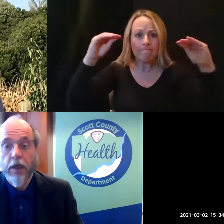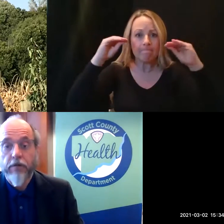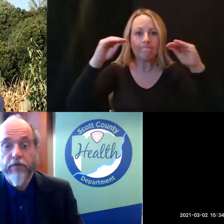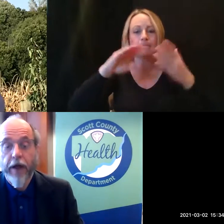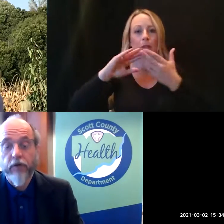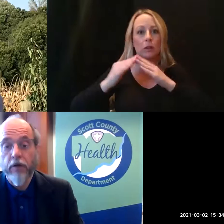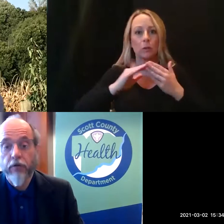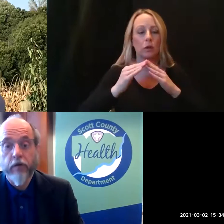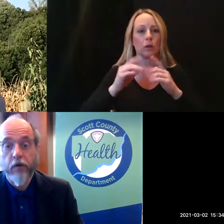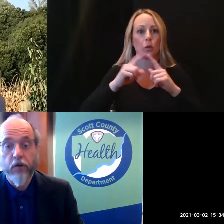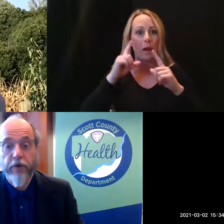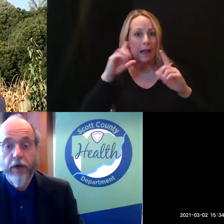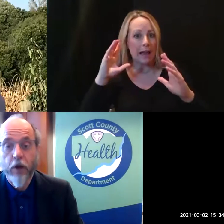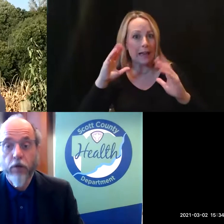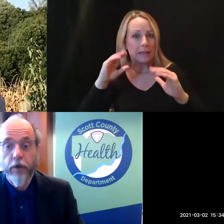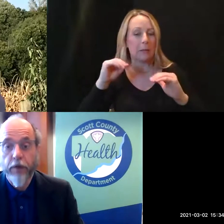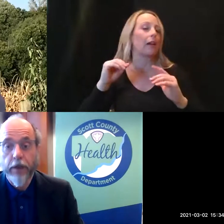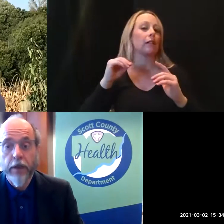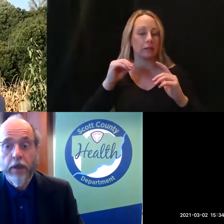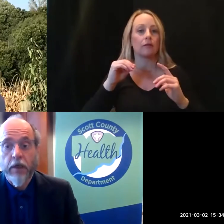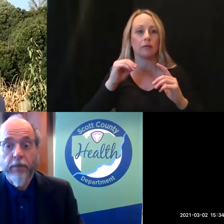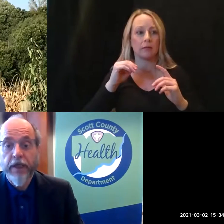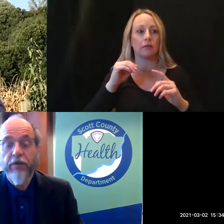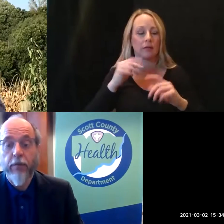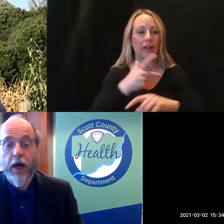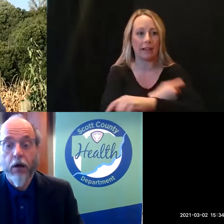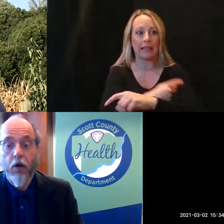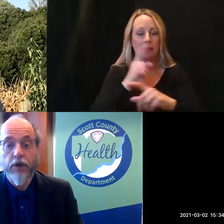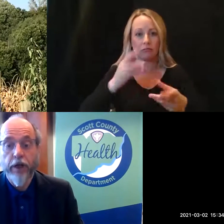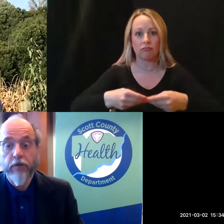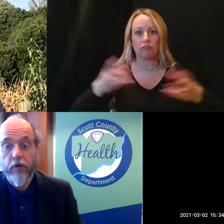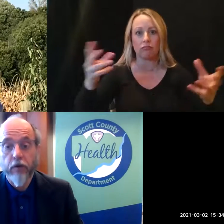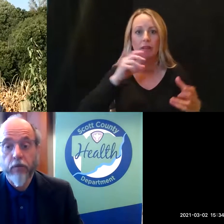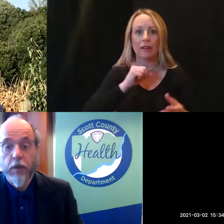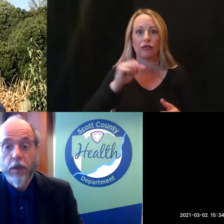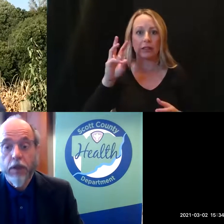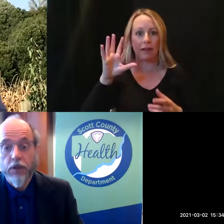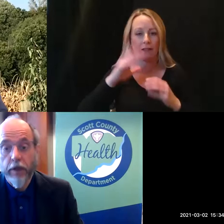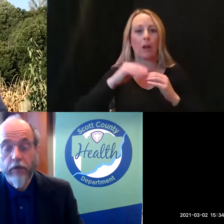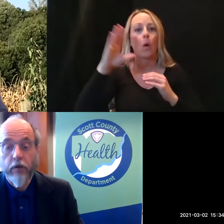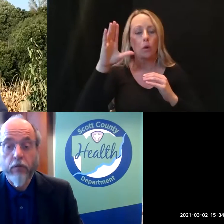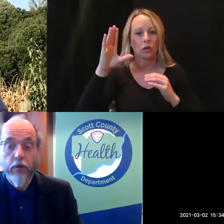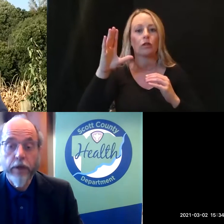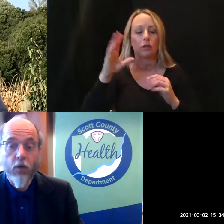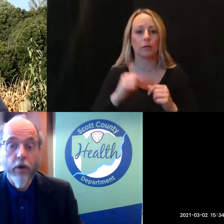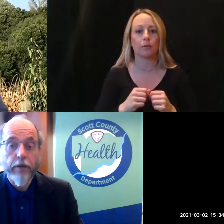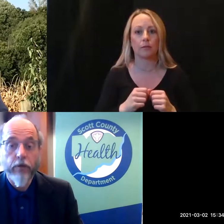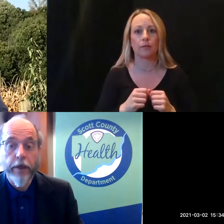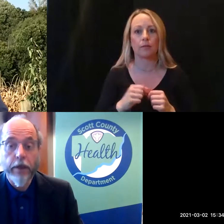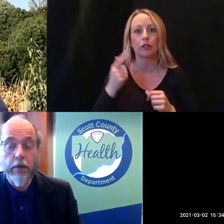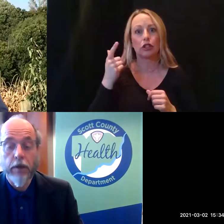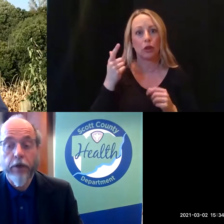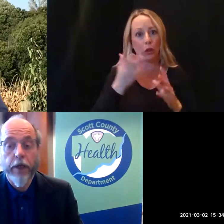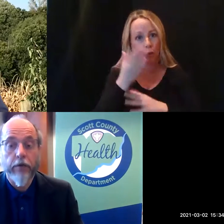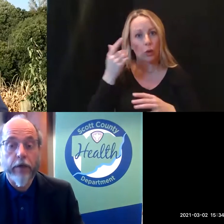expect vaccines with the 65 and older community to be given by our larger health systems, Genesis, Unity Point,